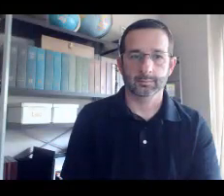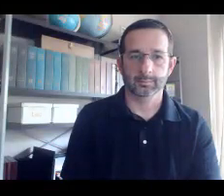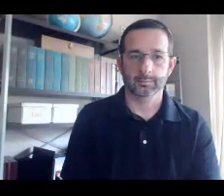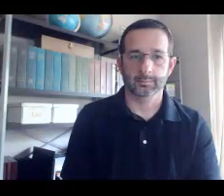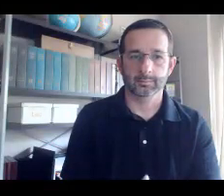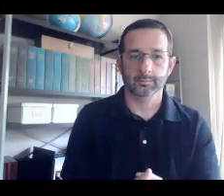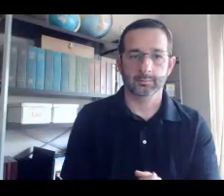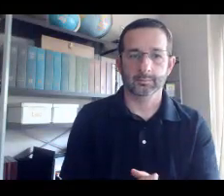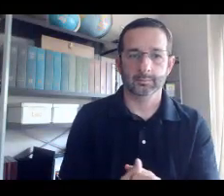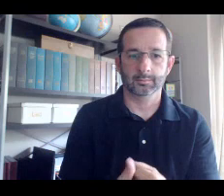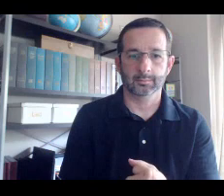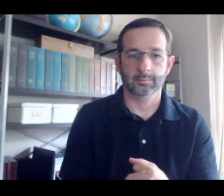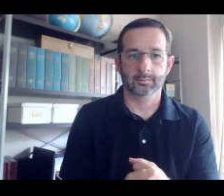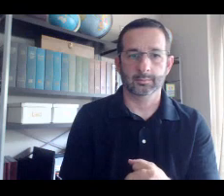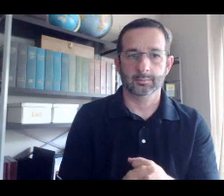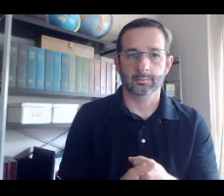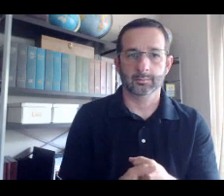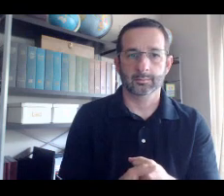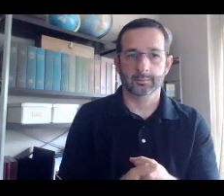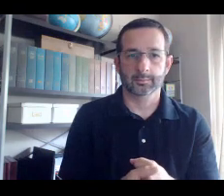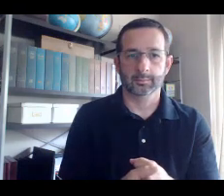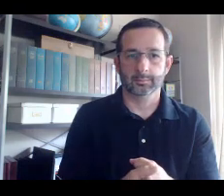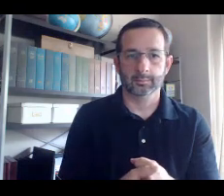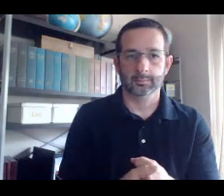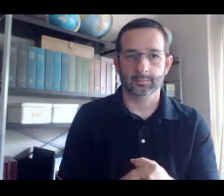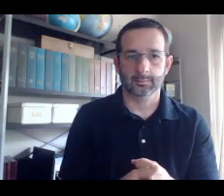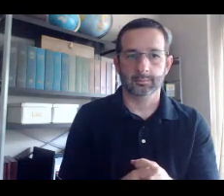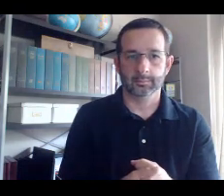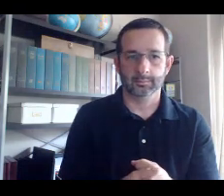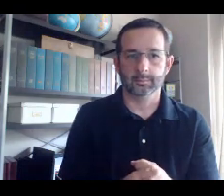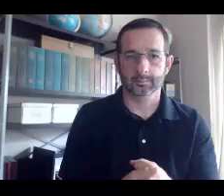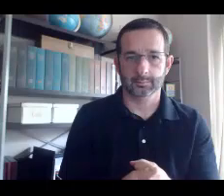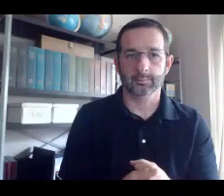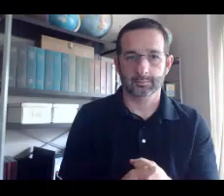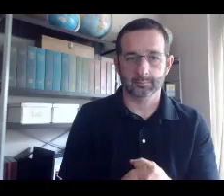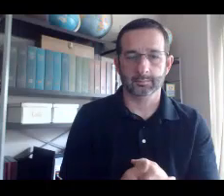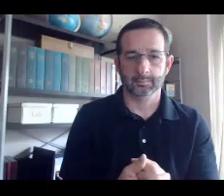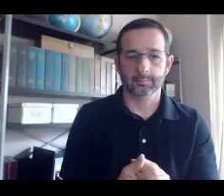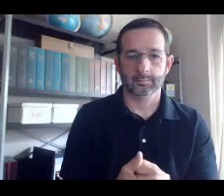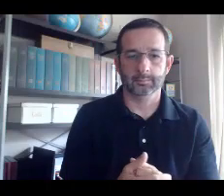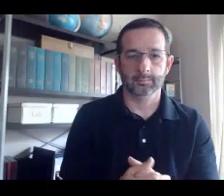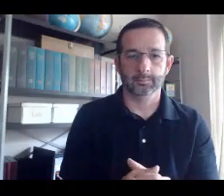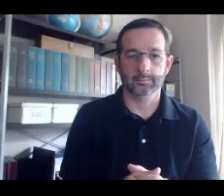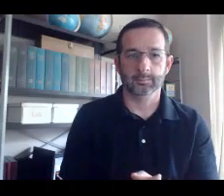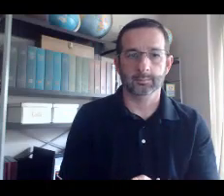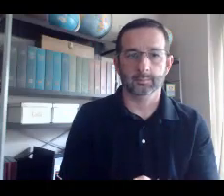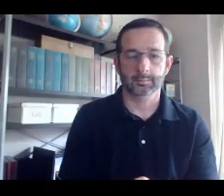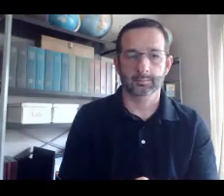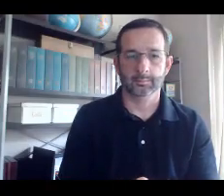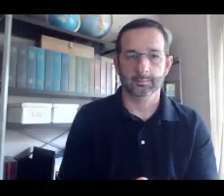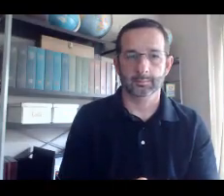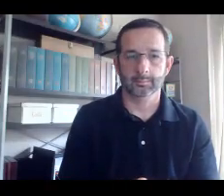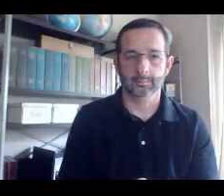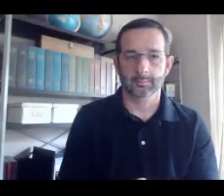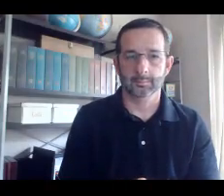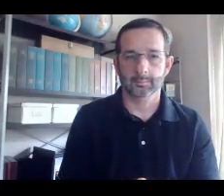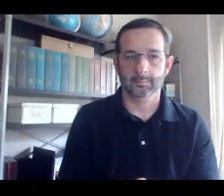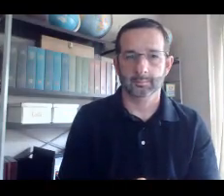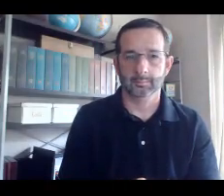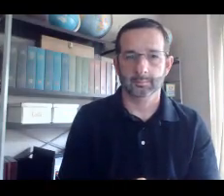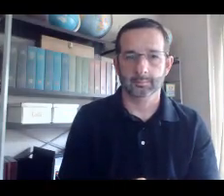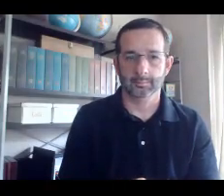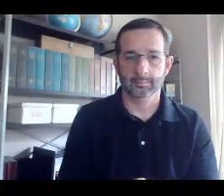retrieve the payment and then send it to your new lender. So anytime you heard or you get a notification from your lender that